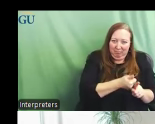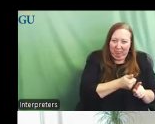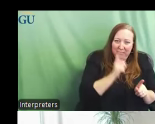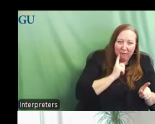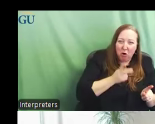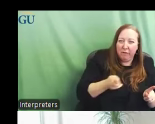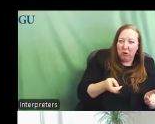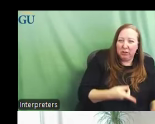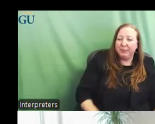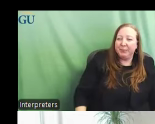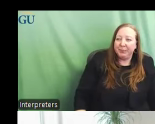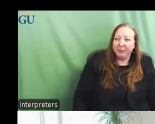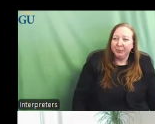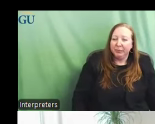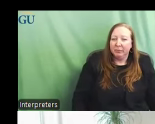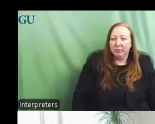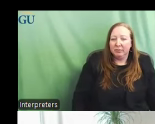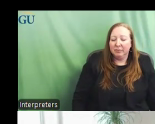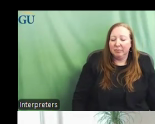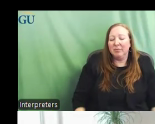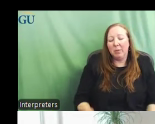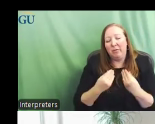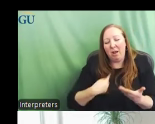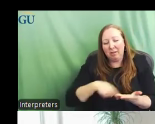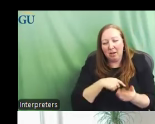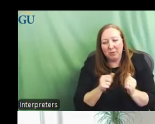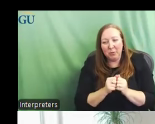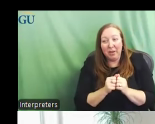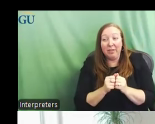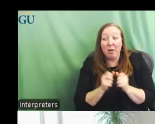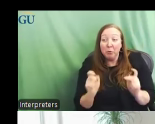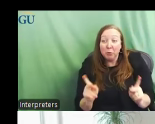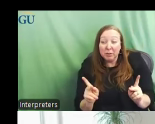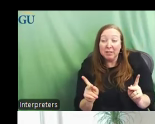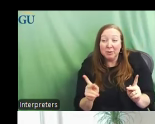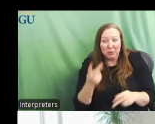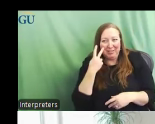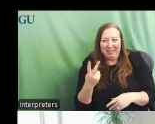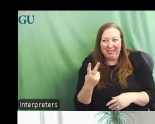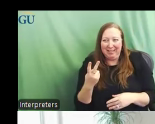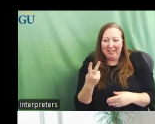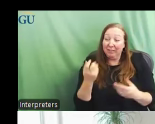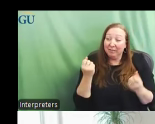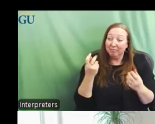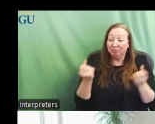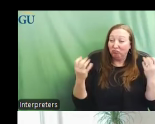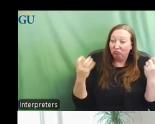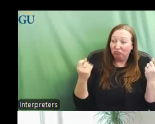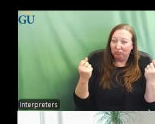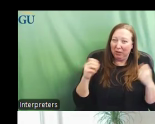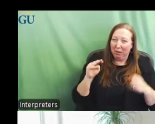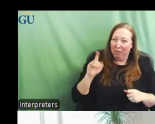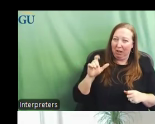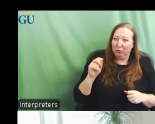It also helps us provide opportunities for early language milestone of the visual spatial modality. So when we recognize